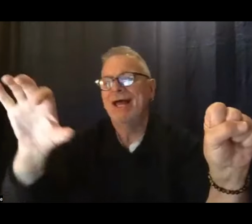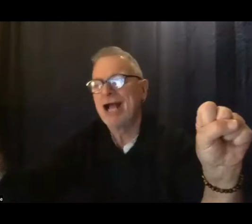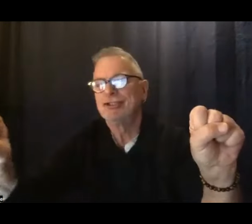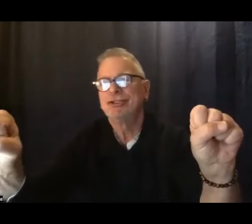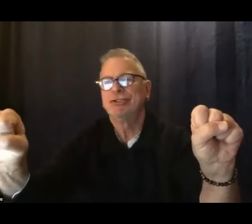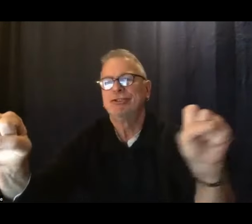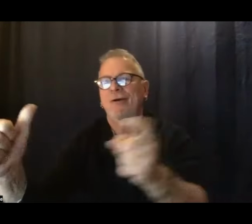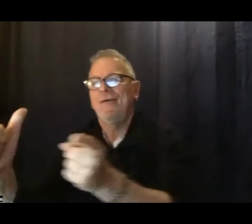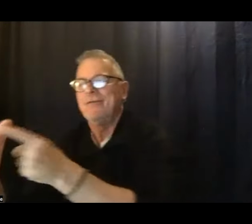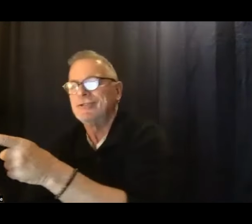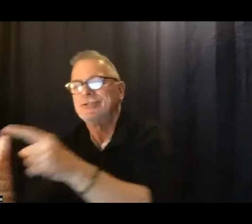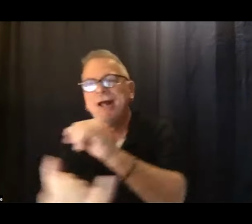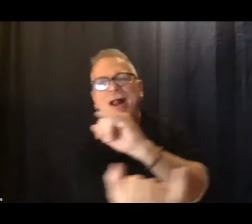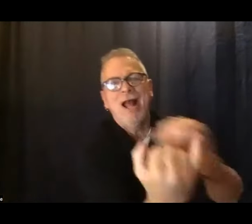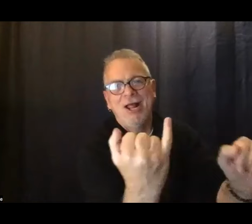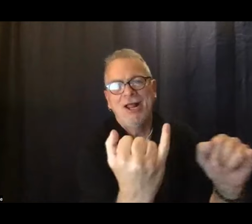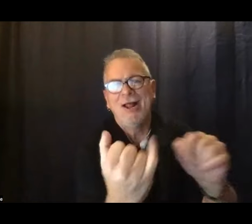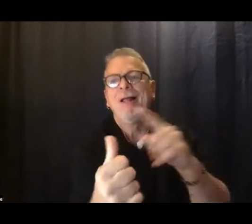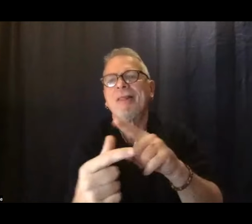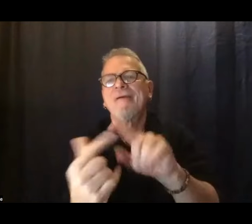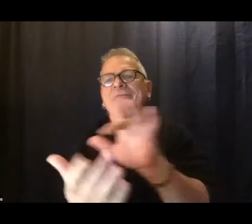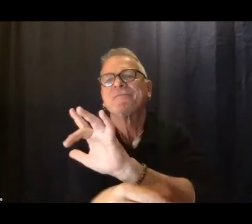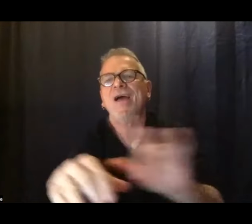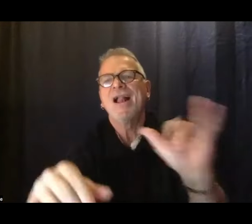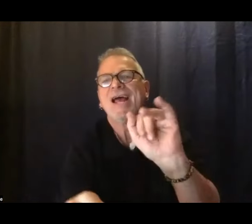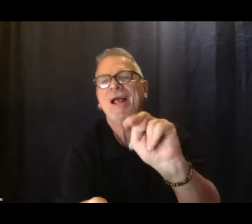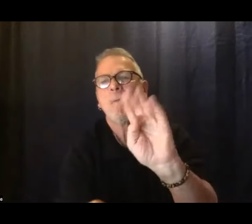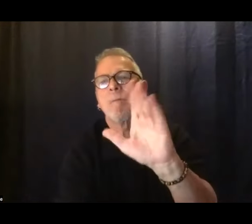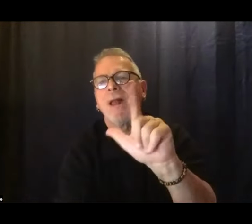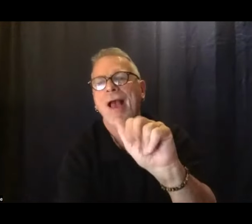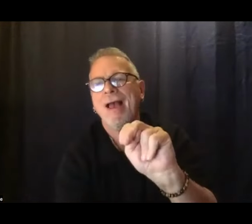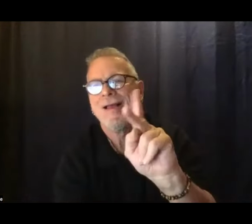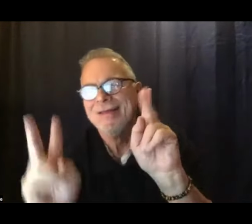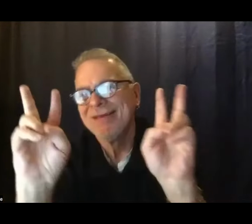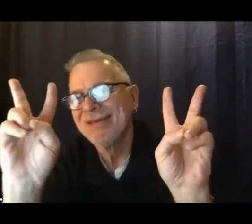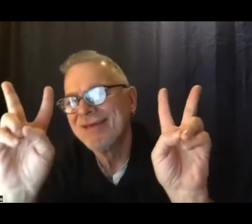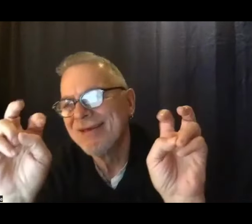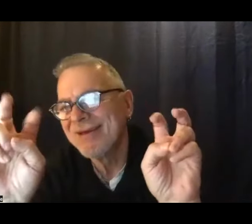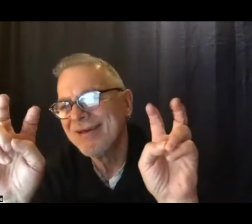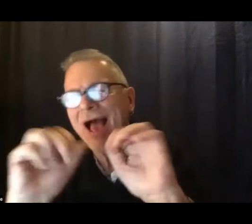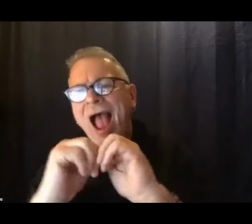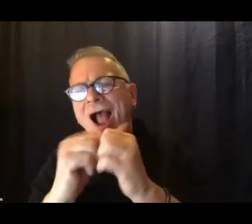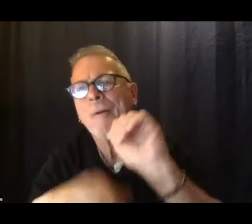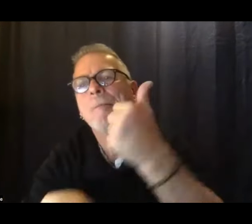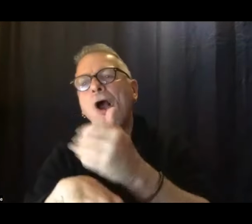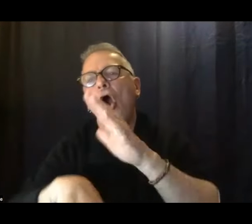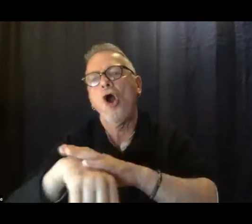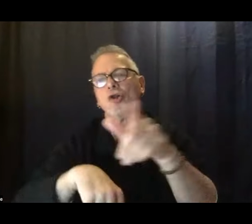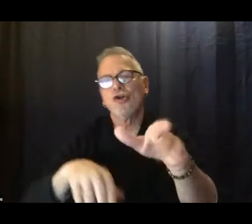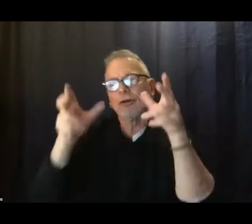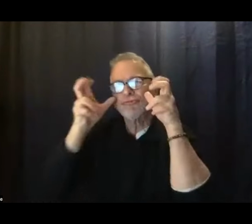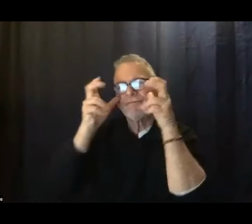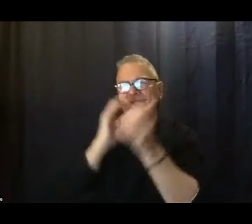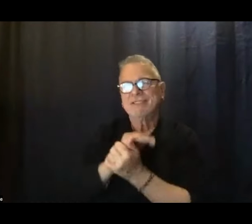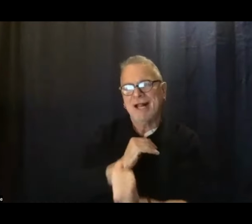the end and it's held right at the end. You catch those two, the first and the last, and you fill in the blanks, more